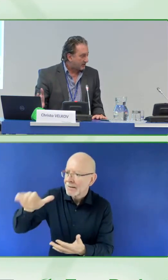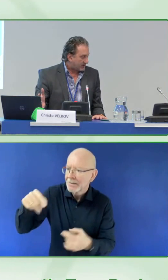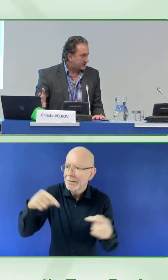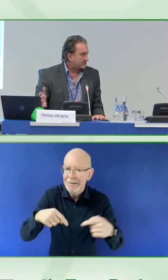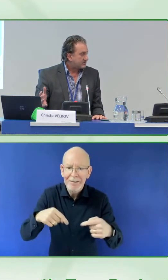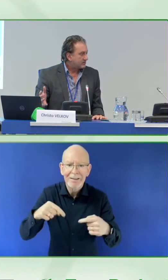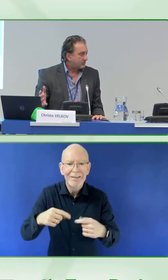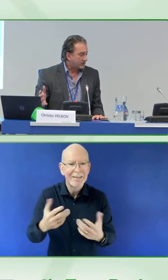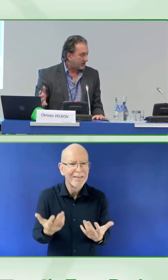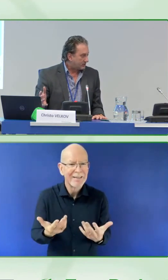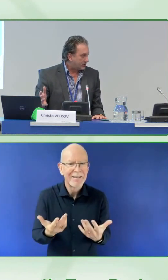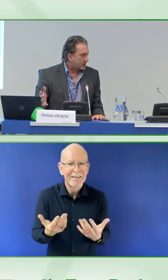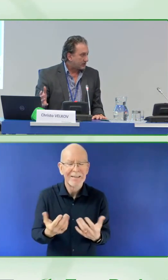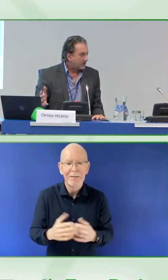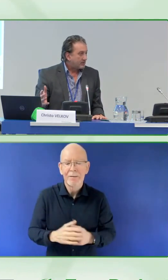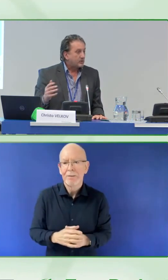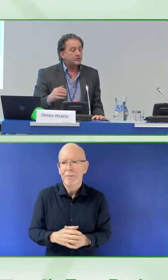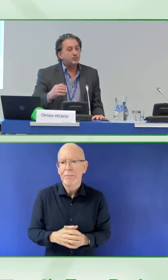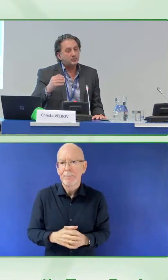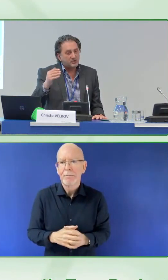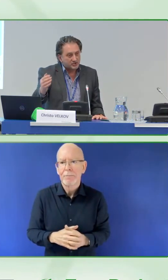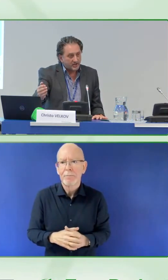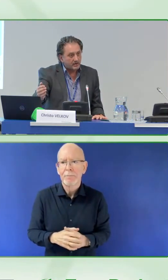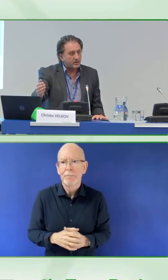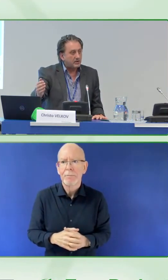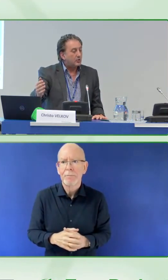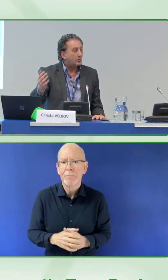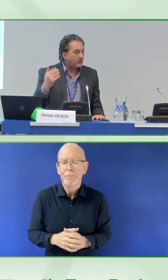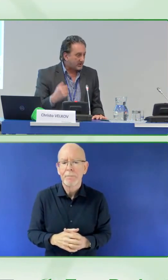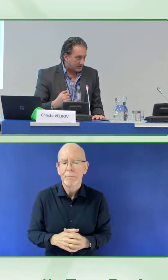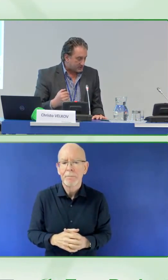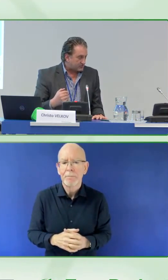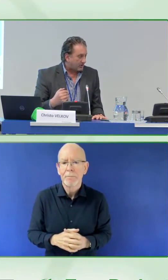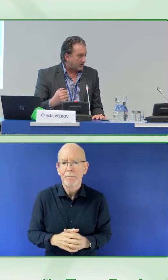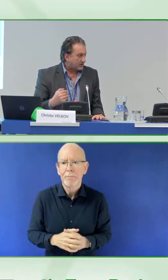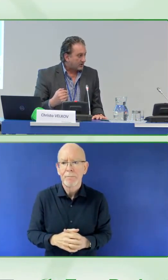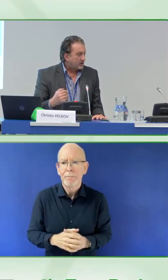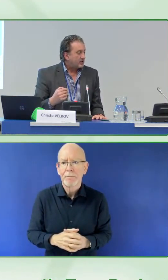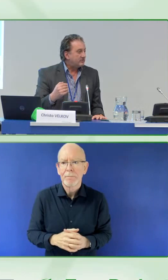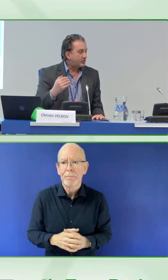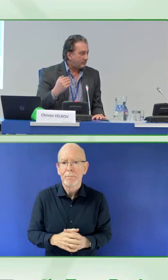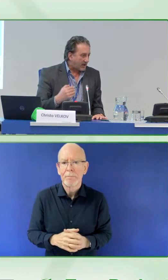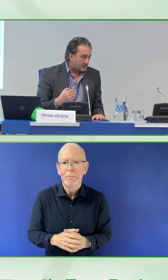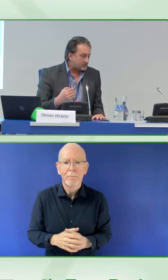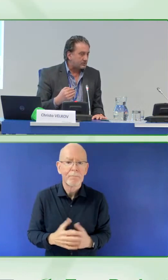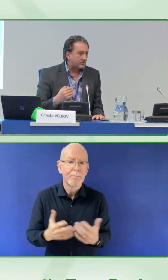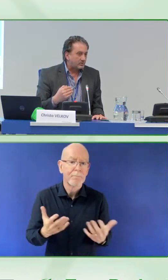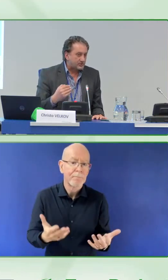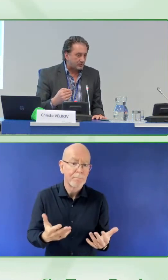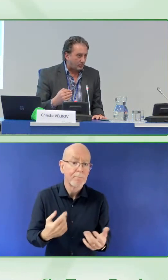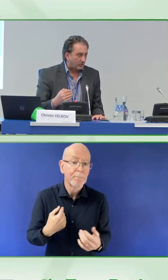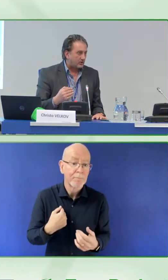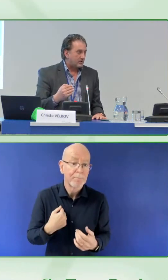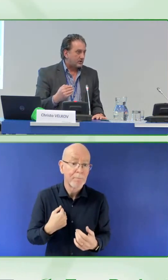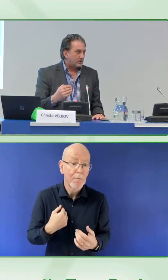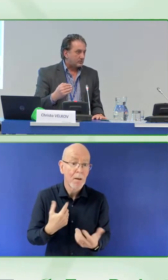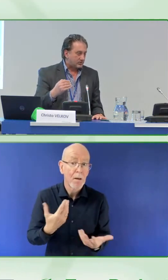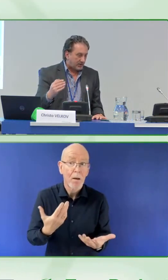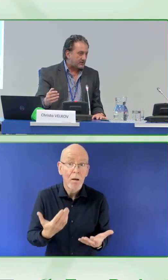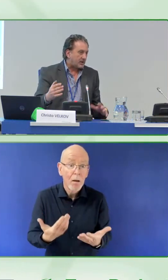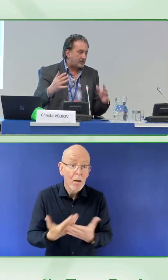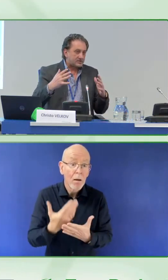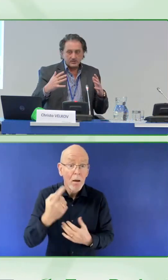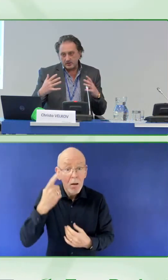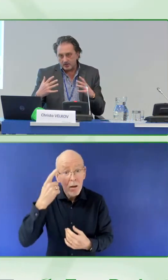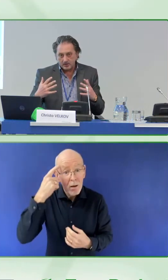is sharing what they learn. Because when we share, we become stronger. If we manage to close the door to